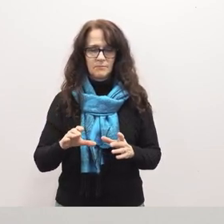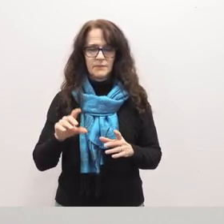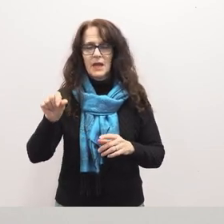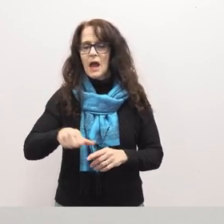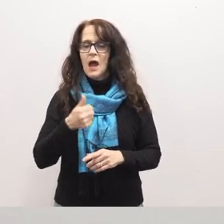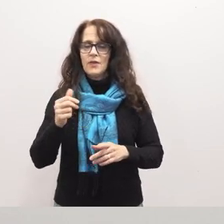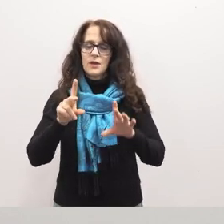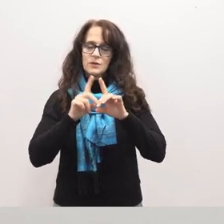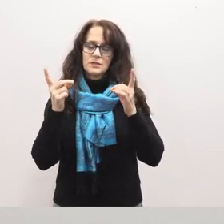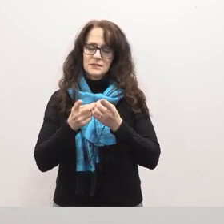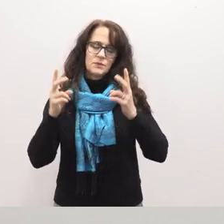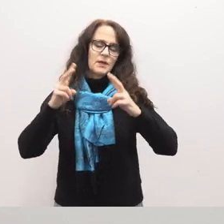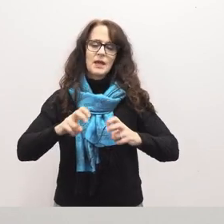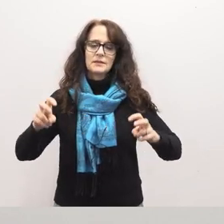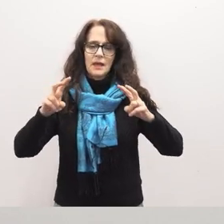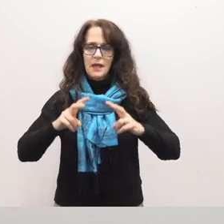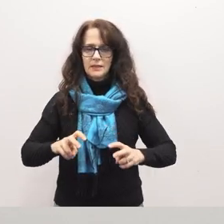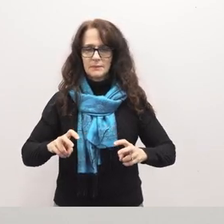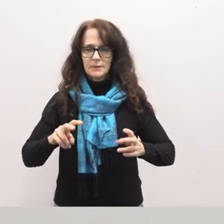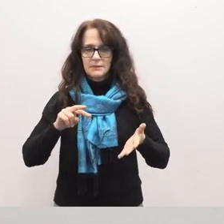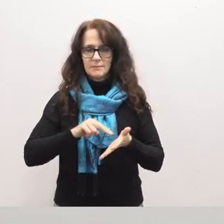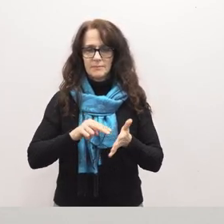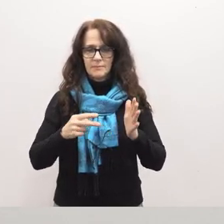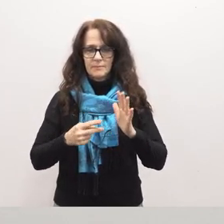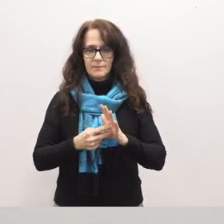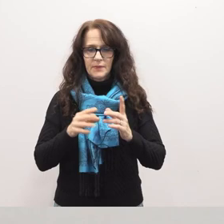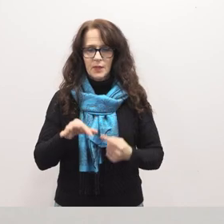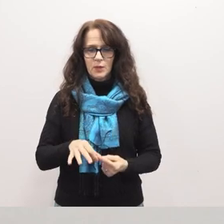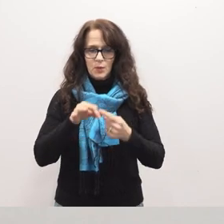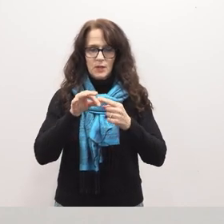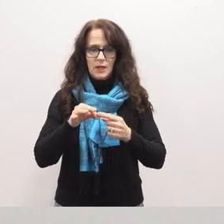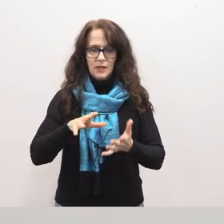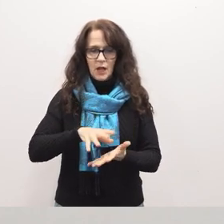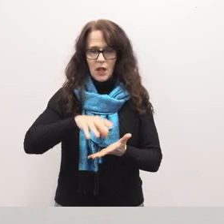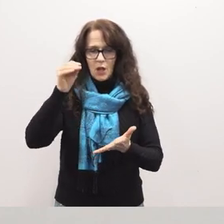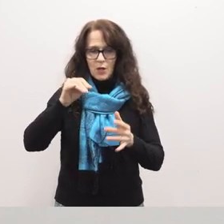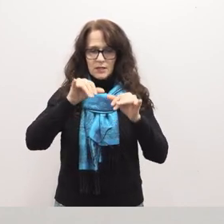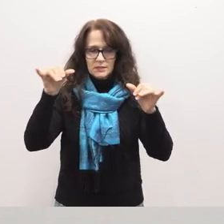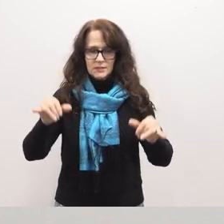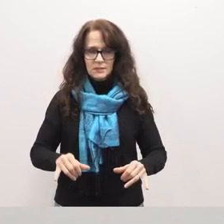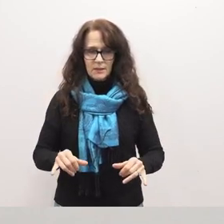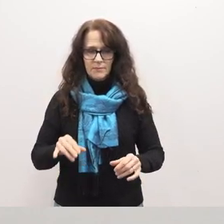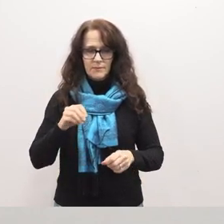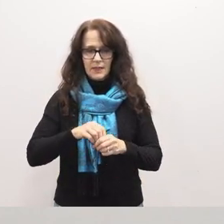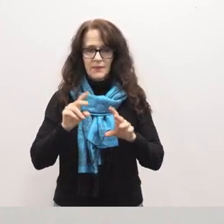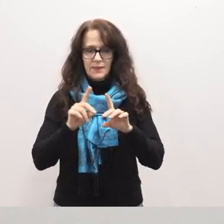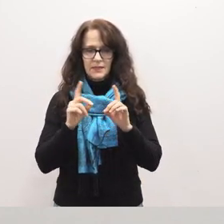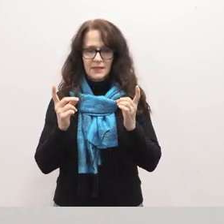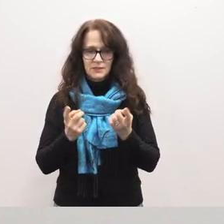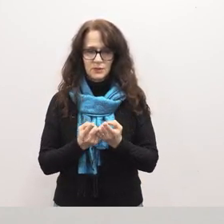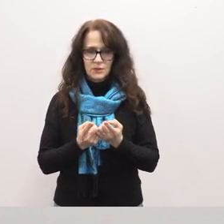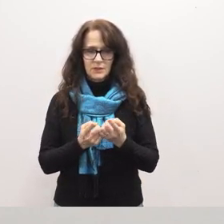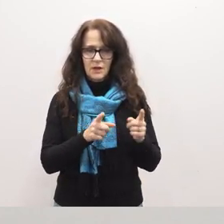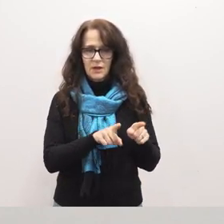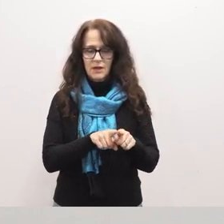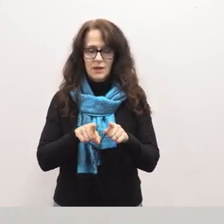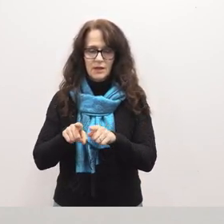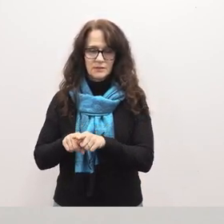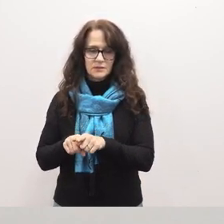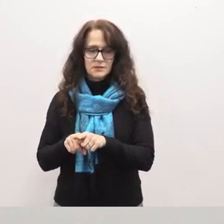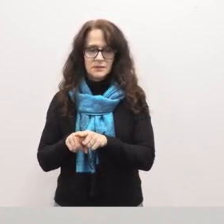district assessments, which in this case would be the unique learning system assessment that we use within the district, as well